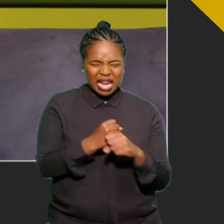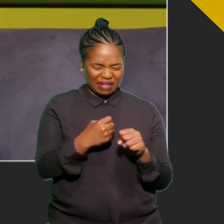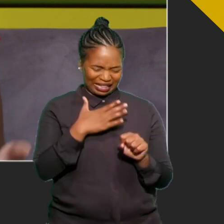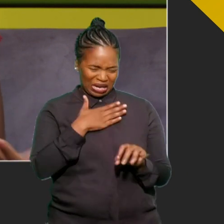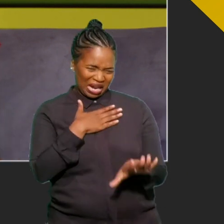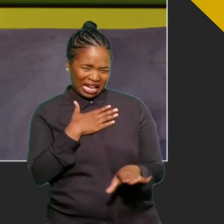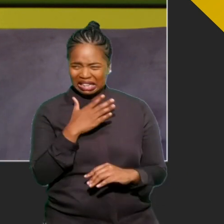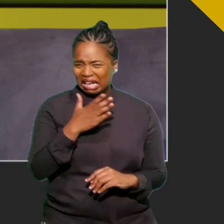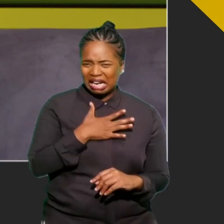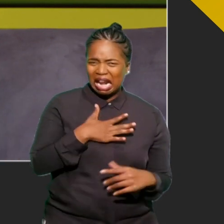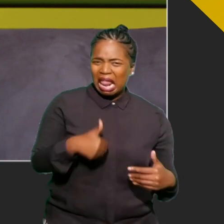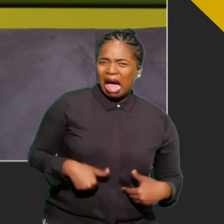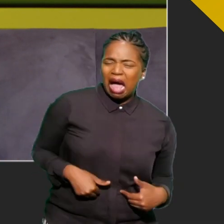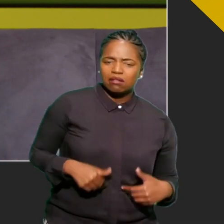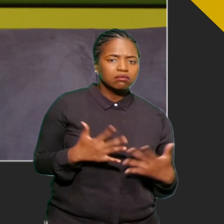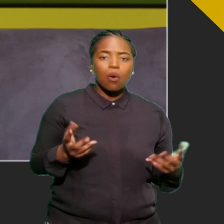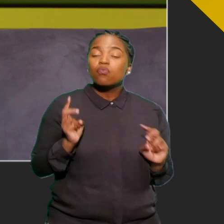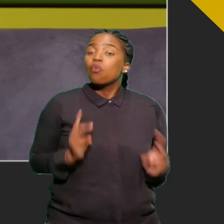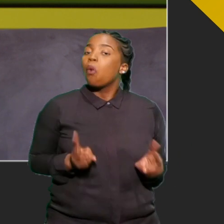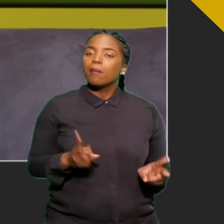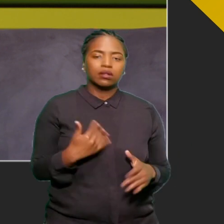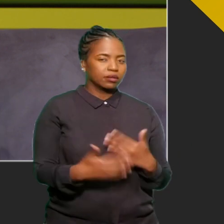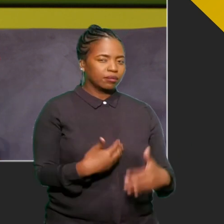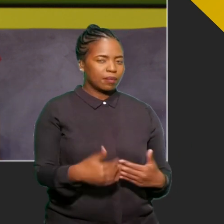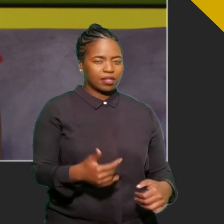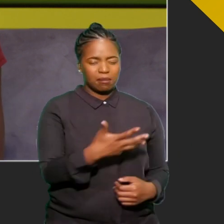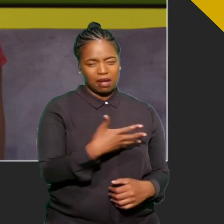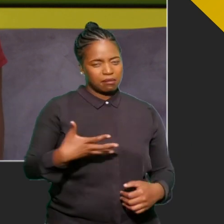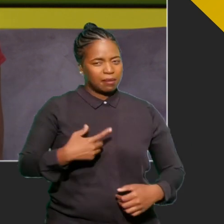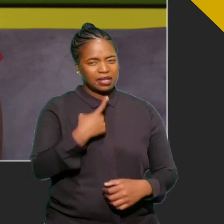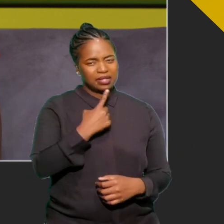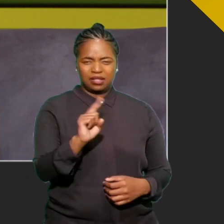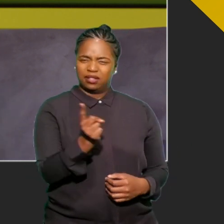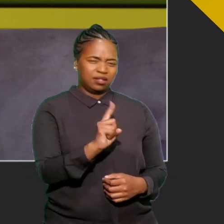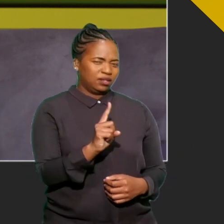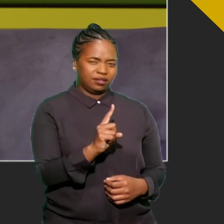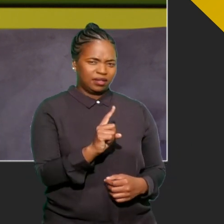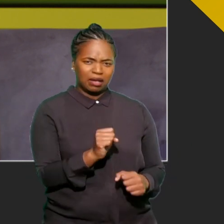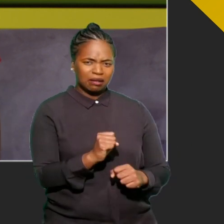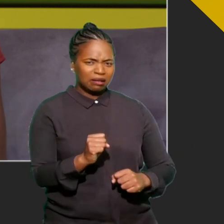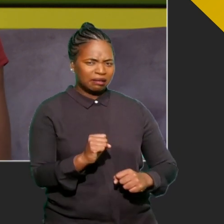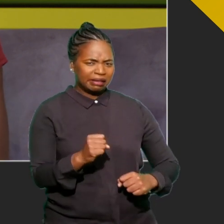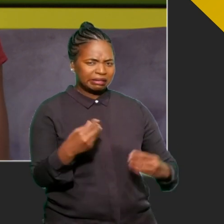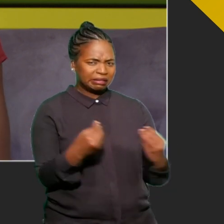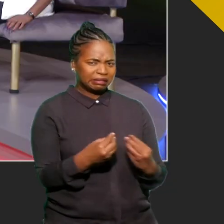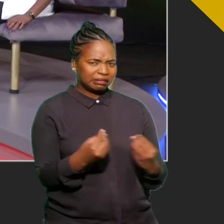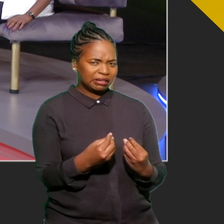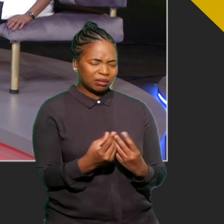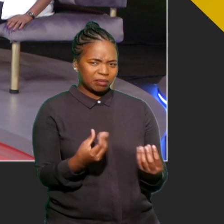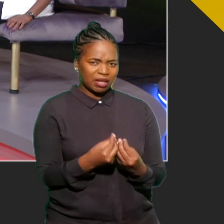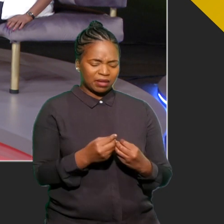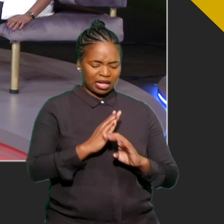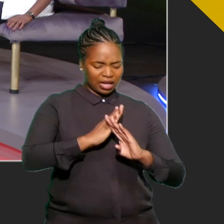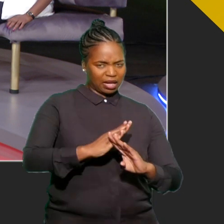I do me, I get happy. So we are okay. Like we are on prevent. Because we are going to change. Because we and then we like July, since we are going to prevent